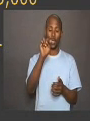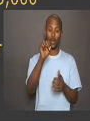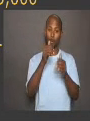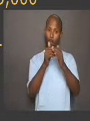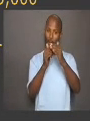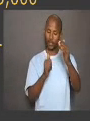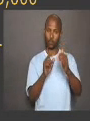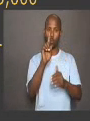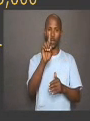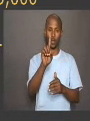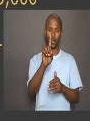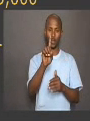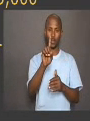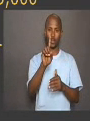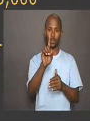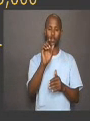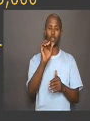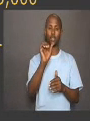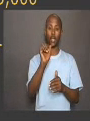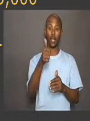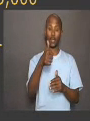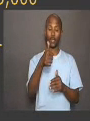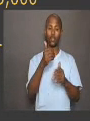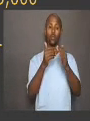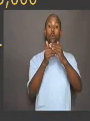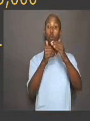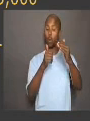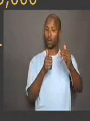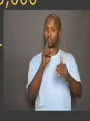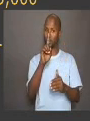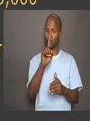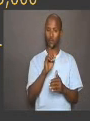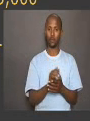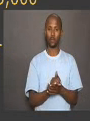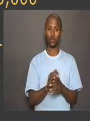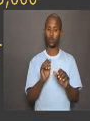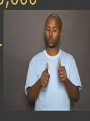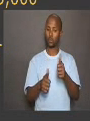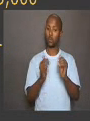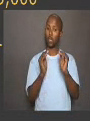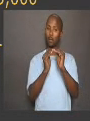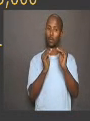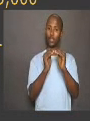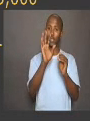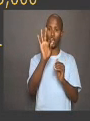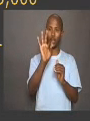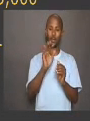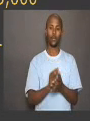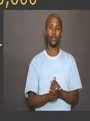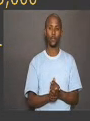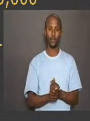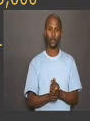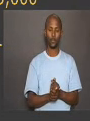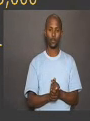N minus 1 is 10 minus 1, which equals